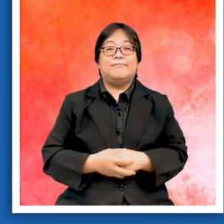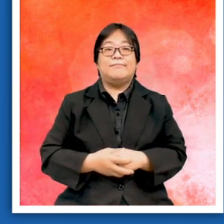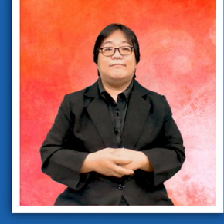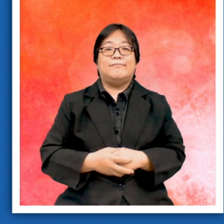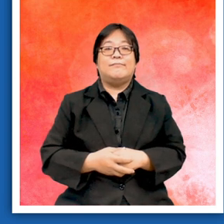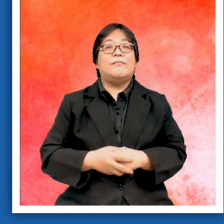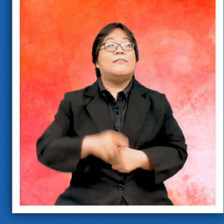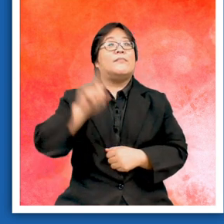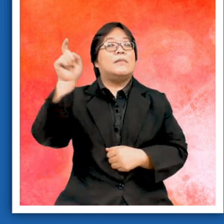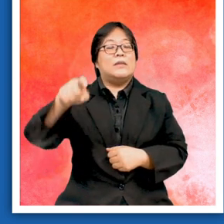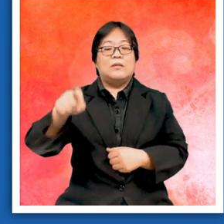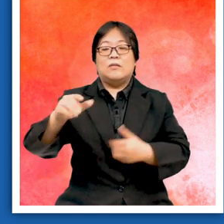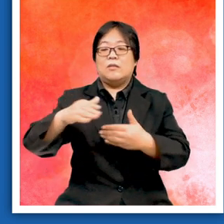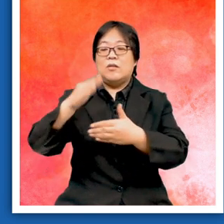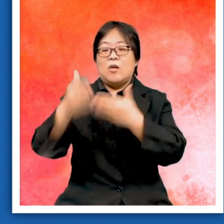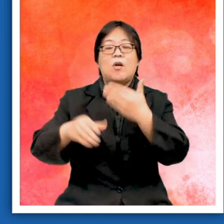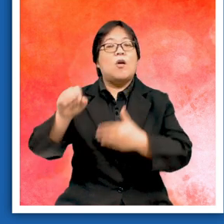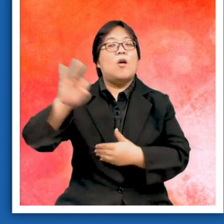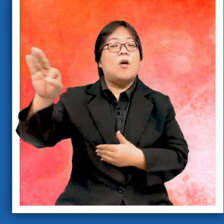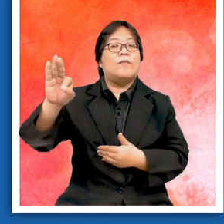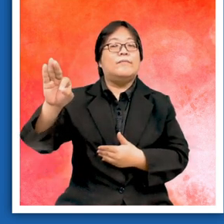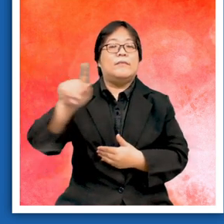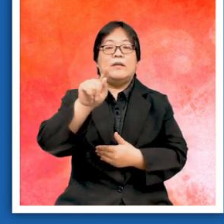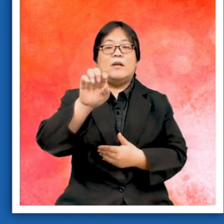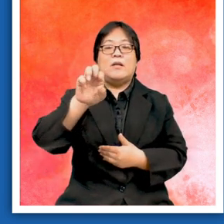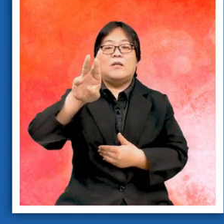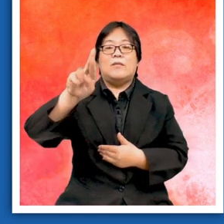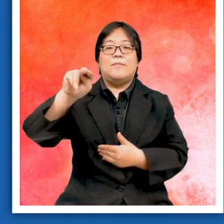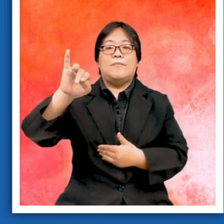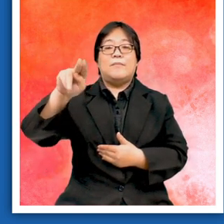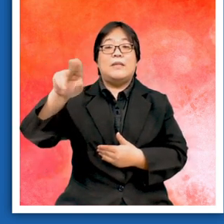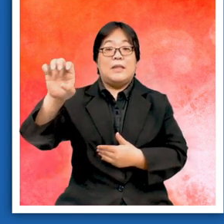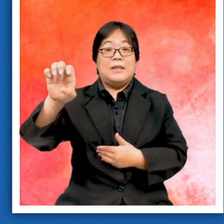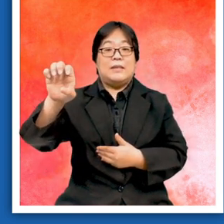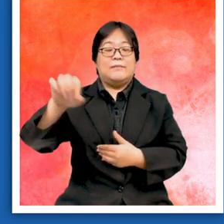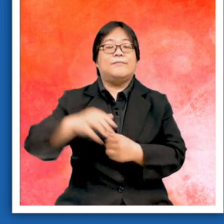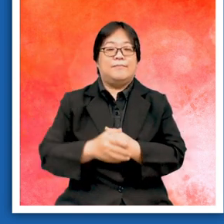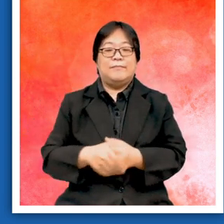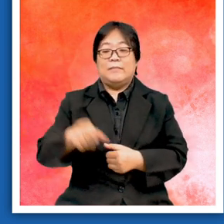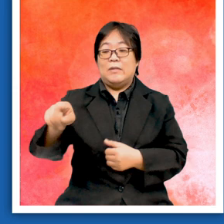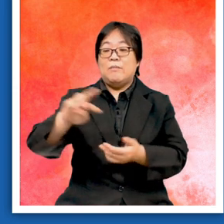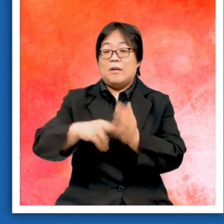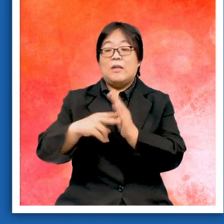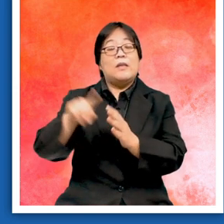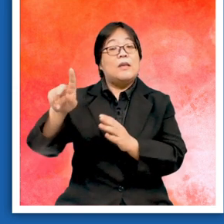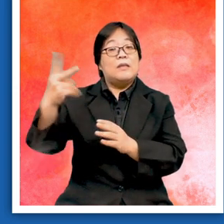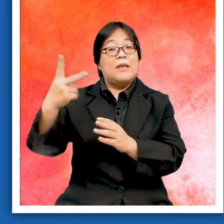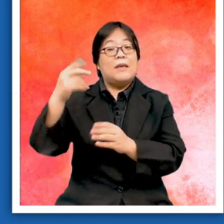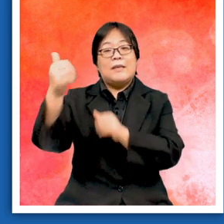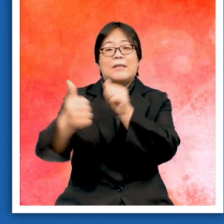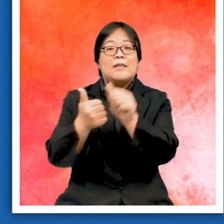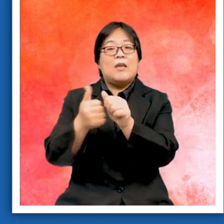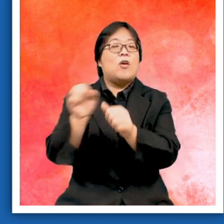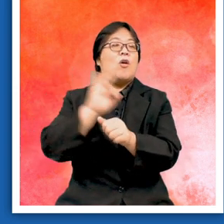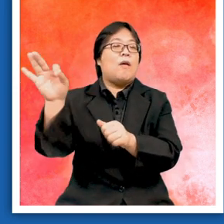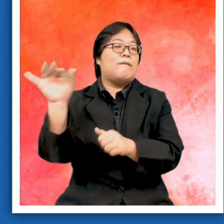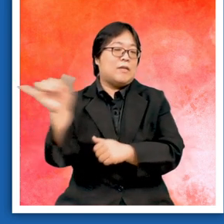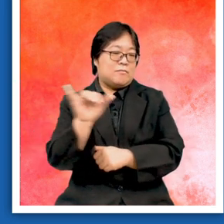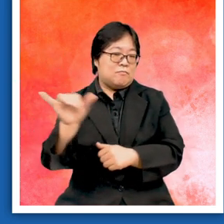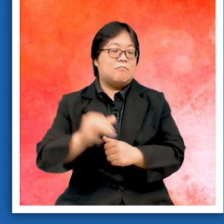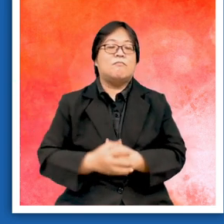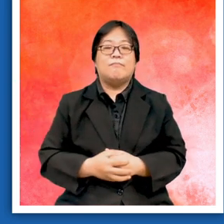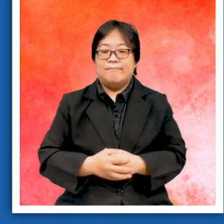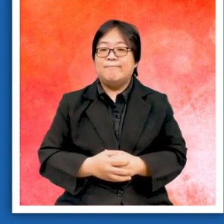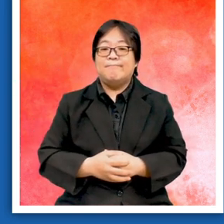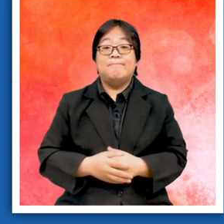You just terminate the system, and then automatically the second one will be terminated. So there are